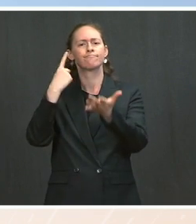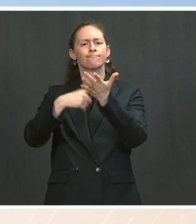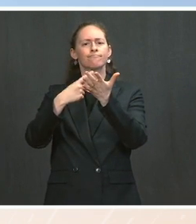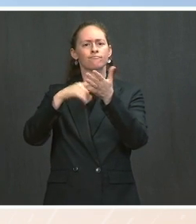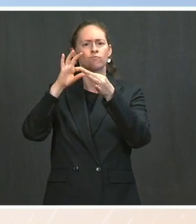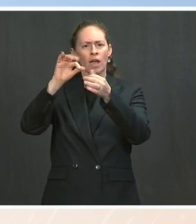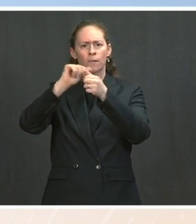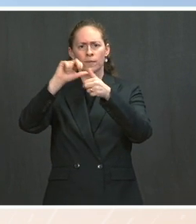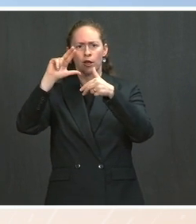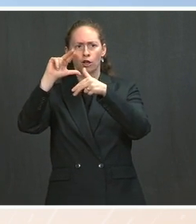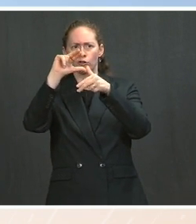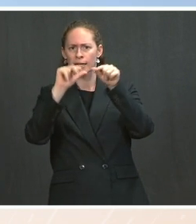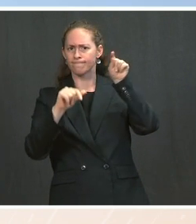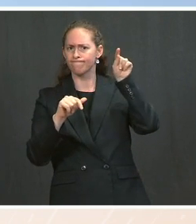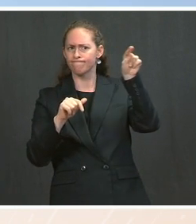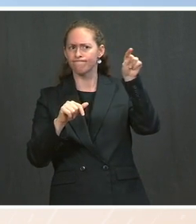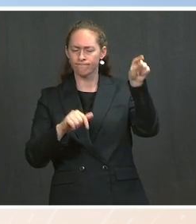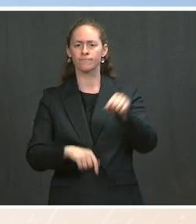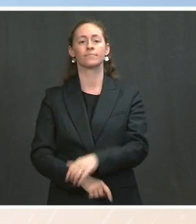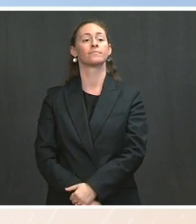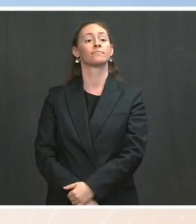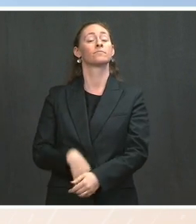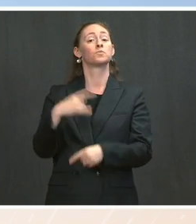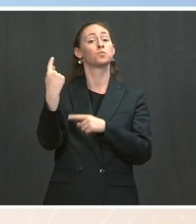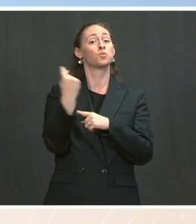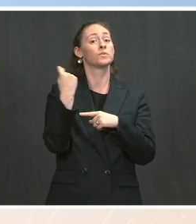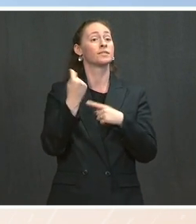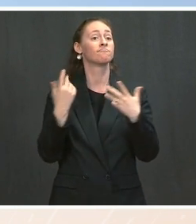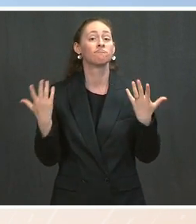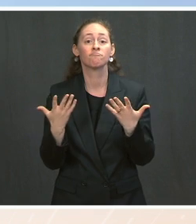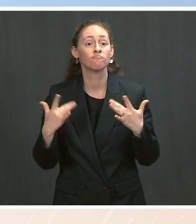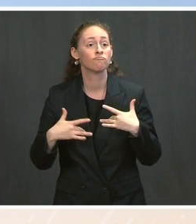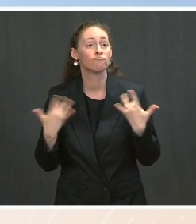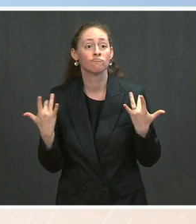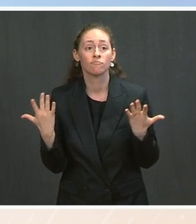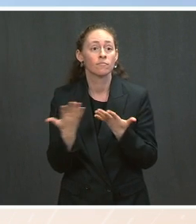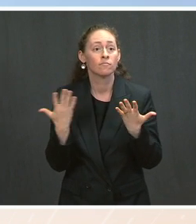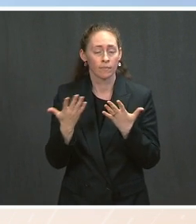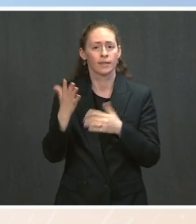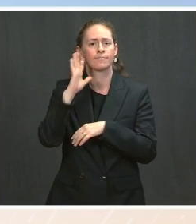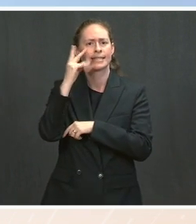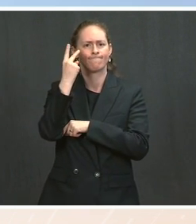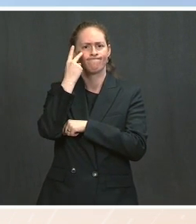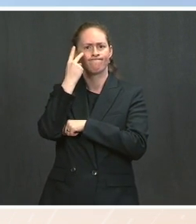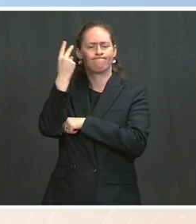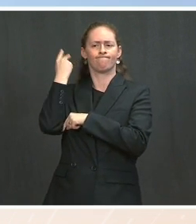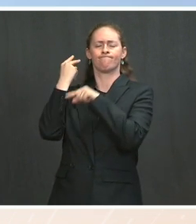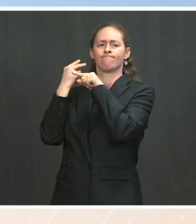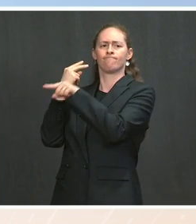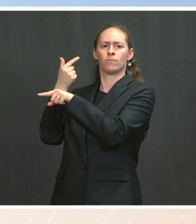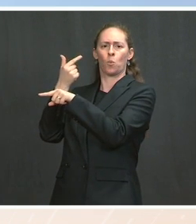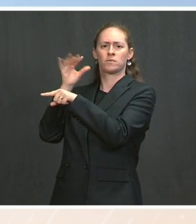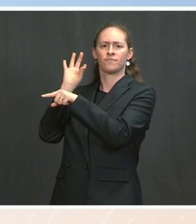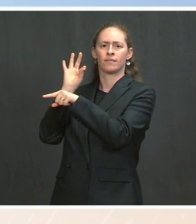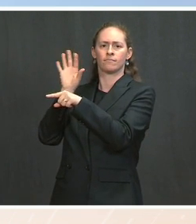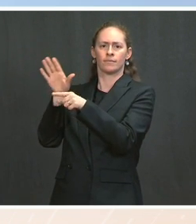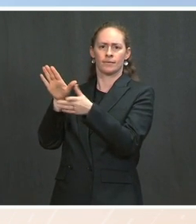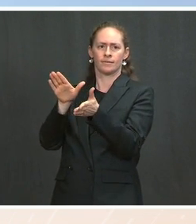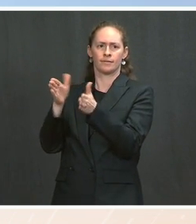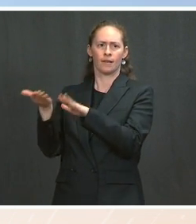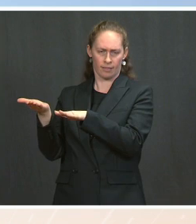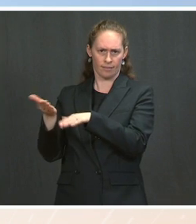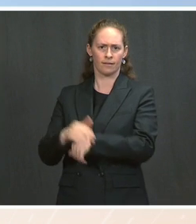anniversary of the death of George Floyd. We'll have more details on what the plans are for that day soon, maybe later